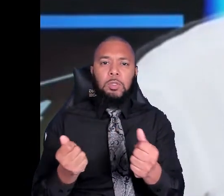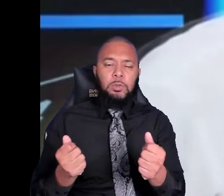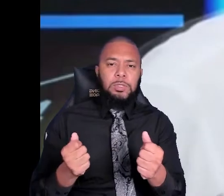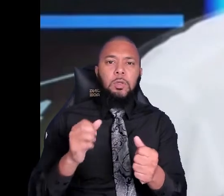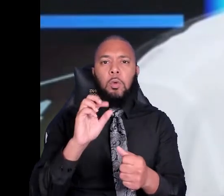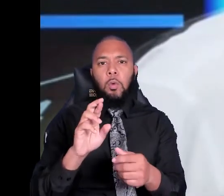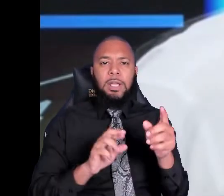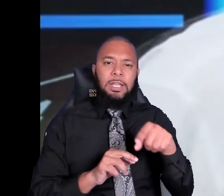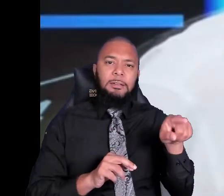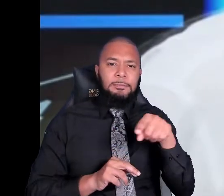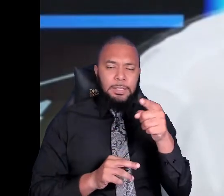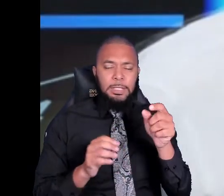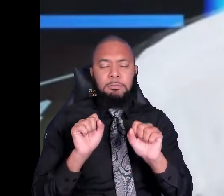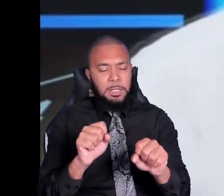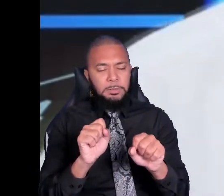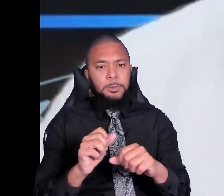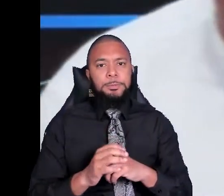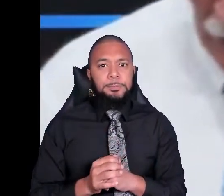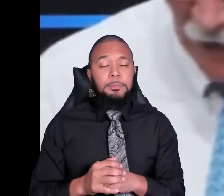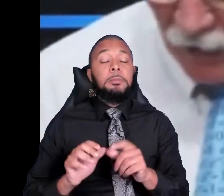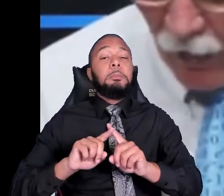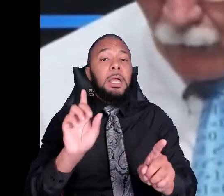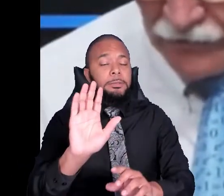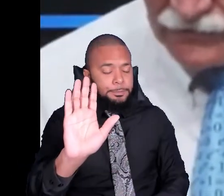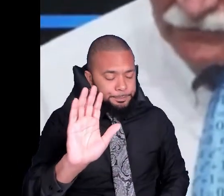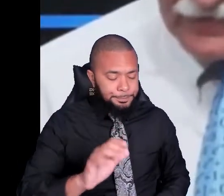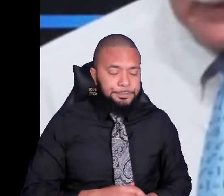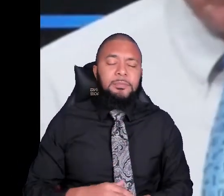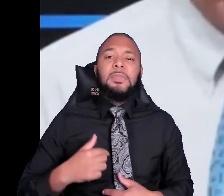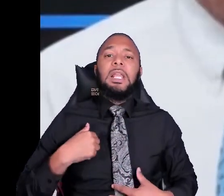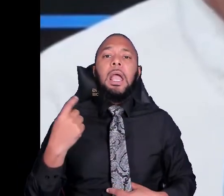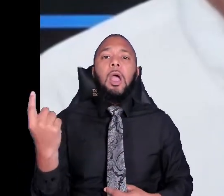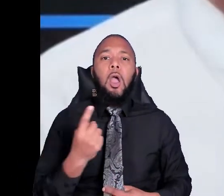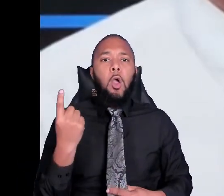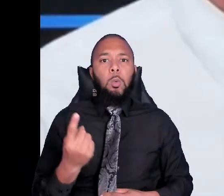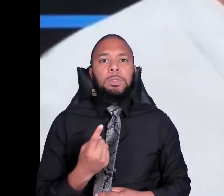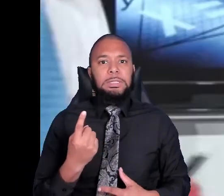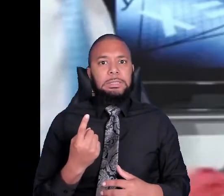infinite number of solutions. But I always use this